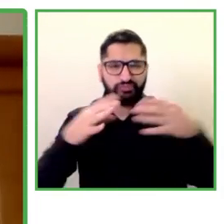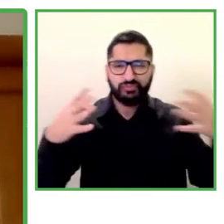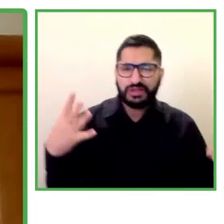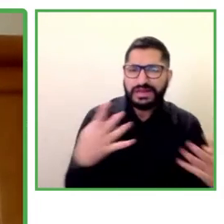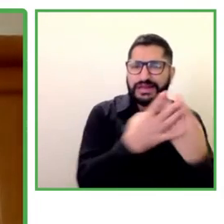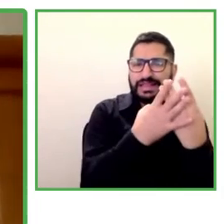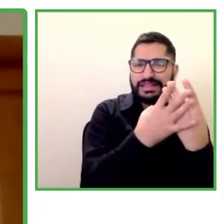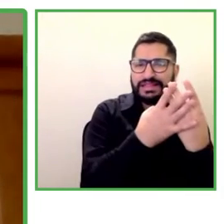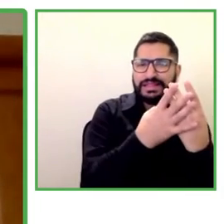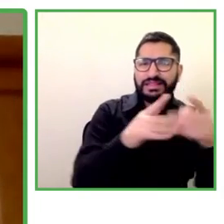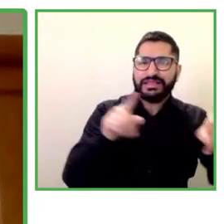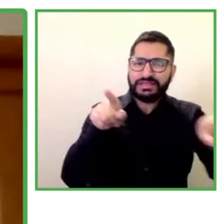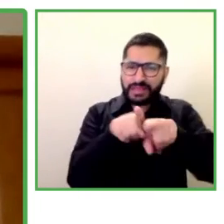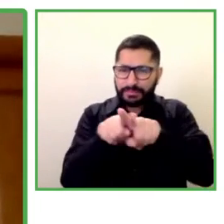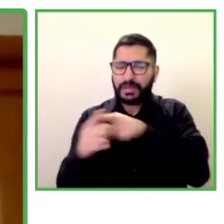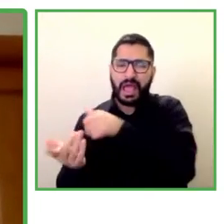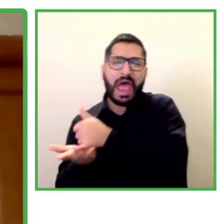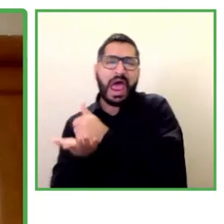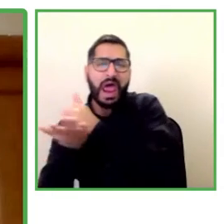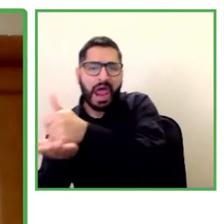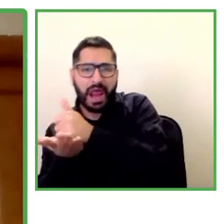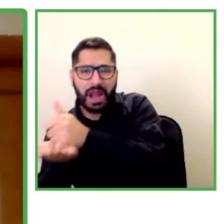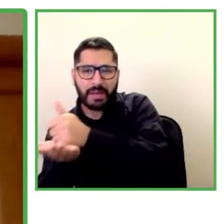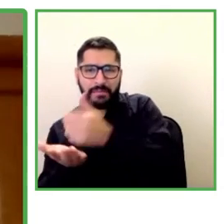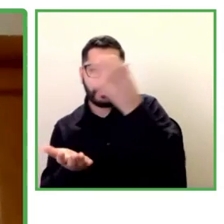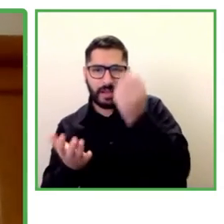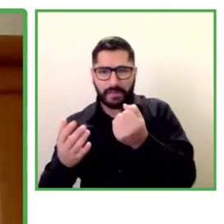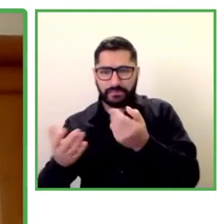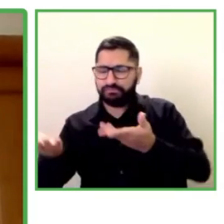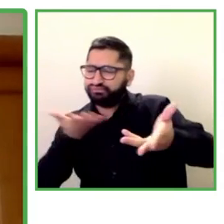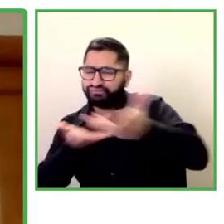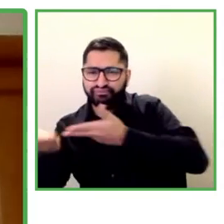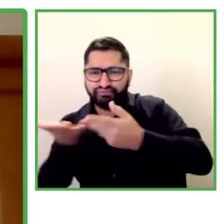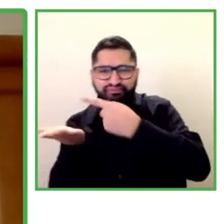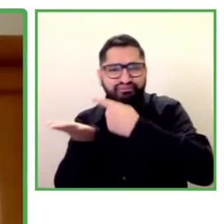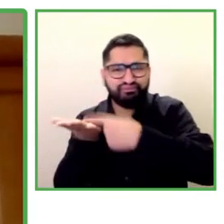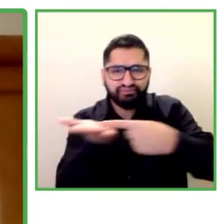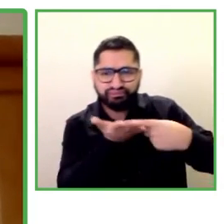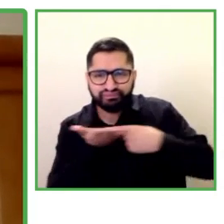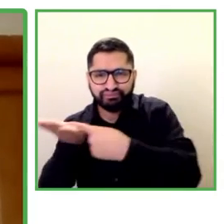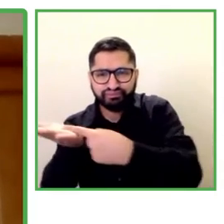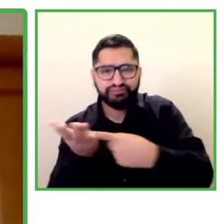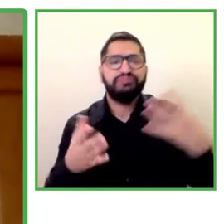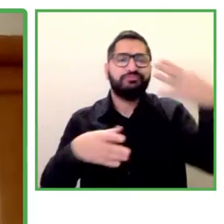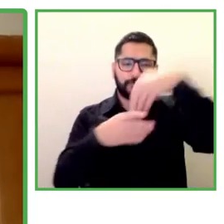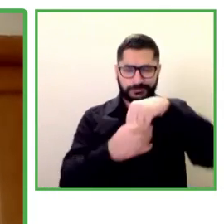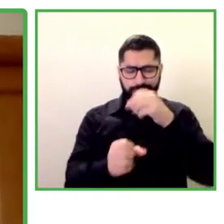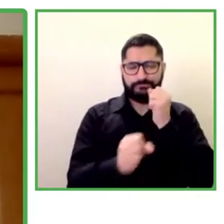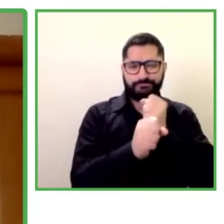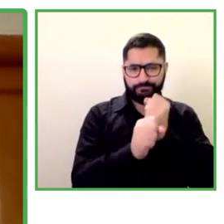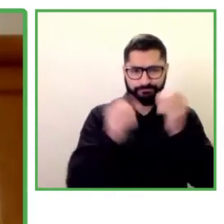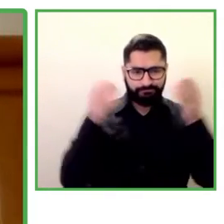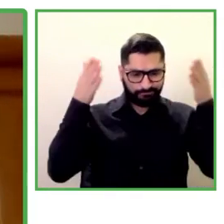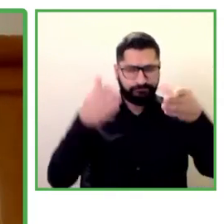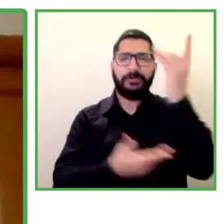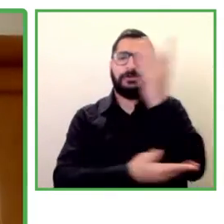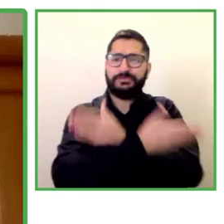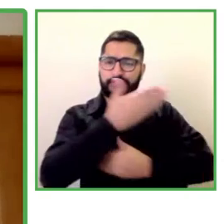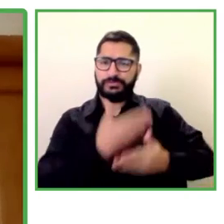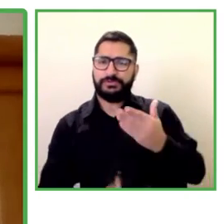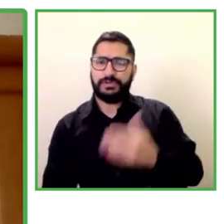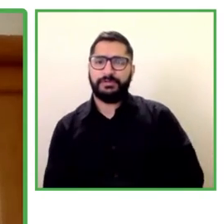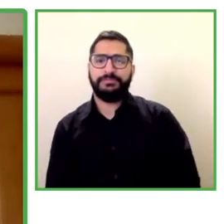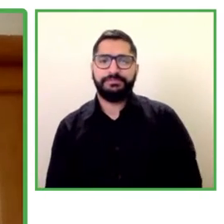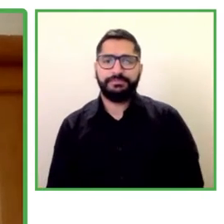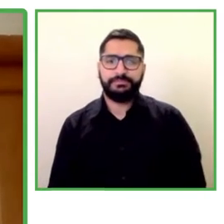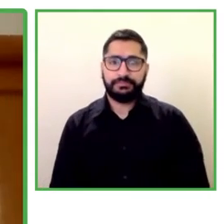good for them to have a better dialogue, a more fluent dialogue with the organizations of people with disabilities. Many times it's